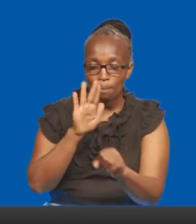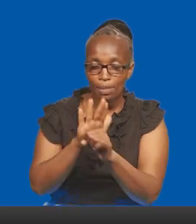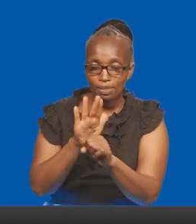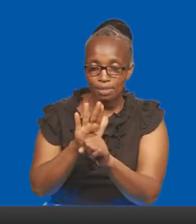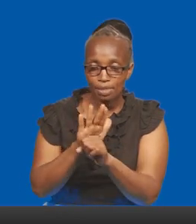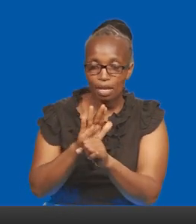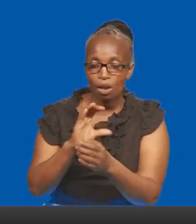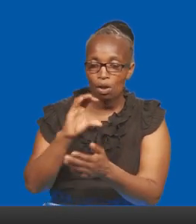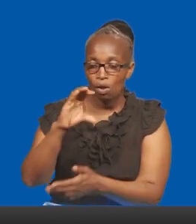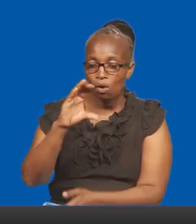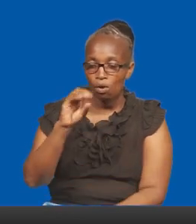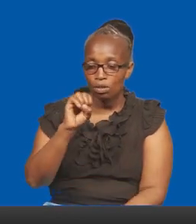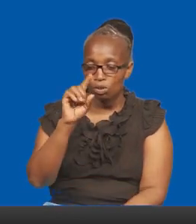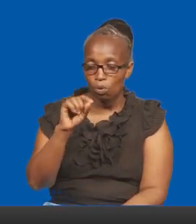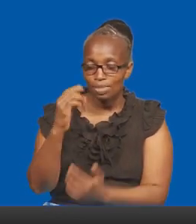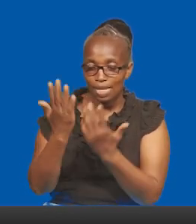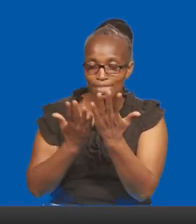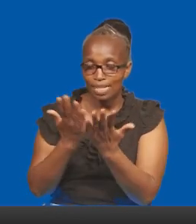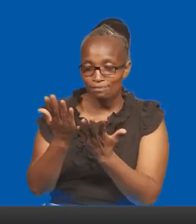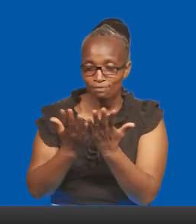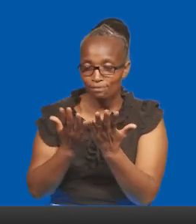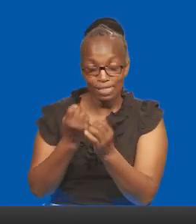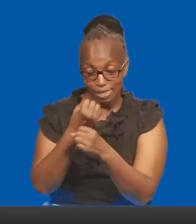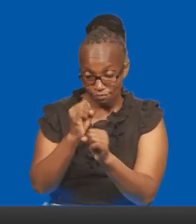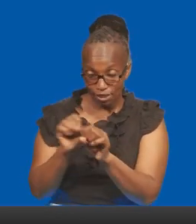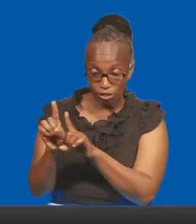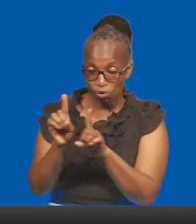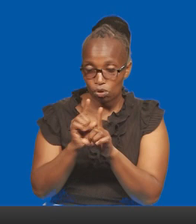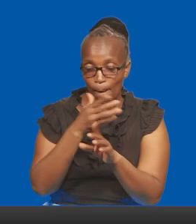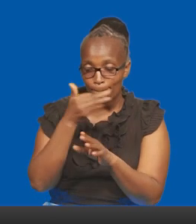directorate's activities promises cost savings,